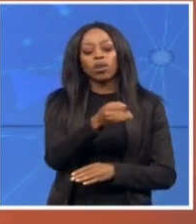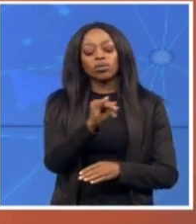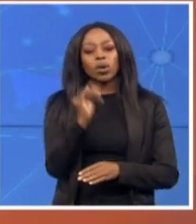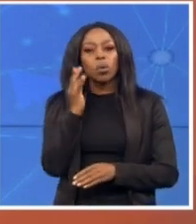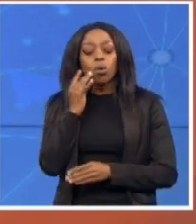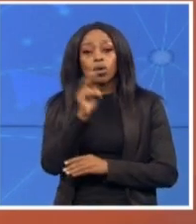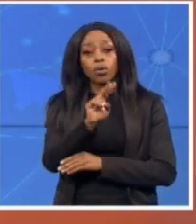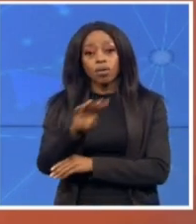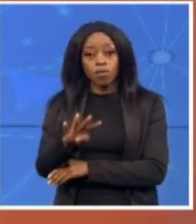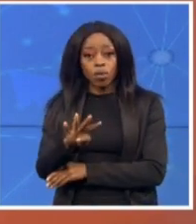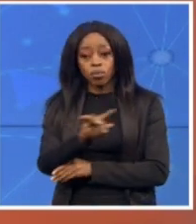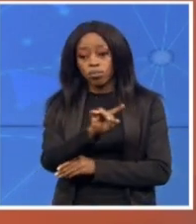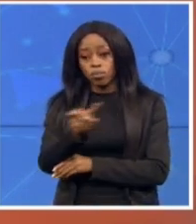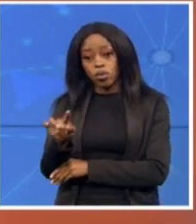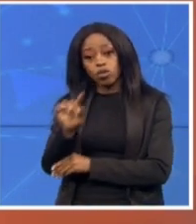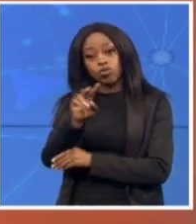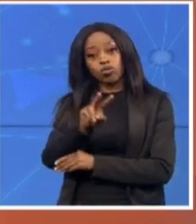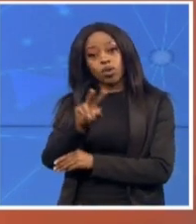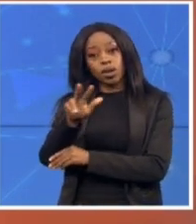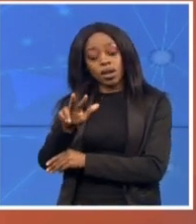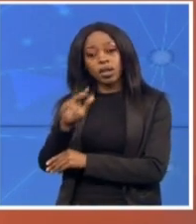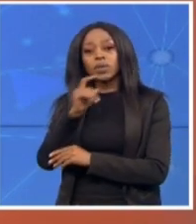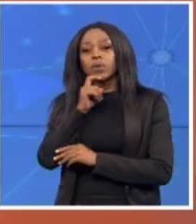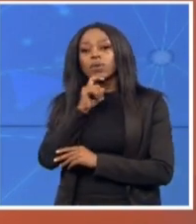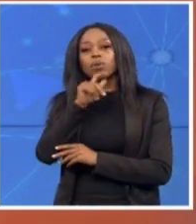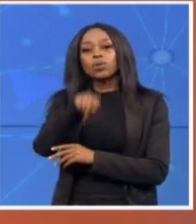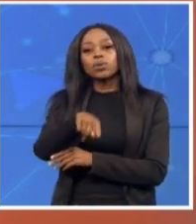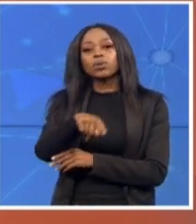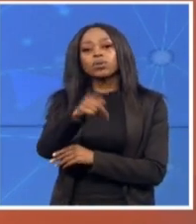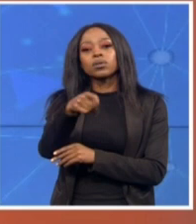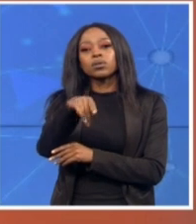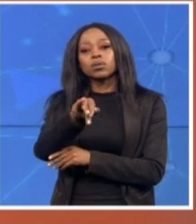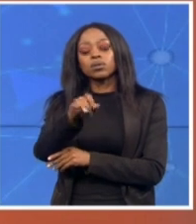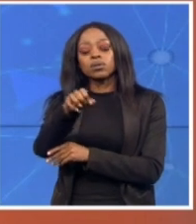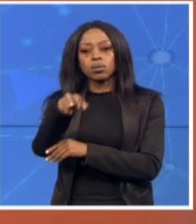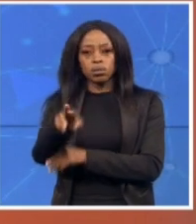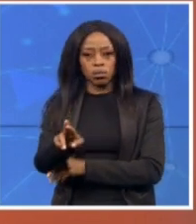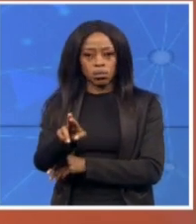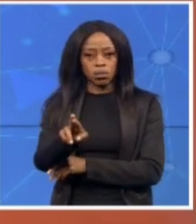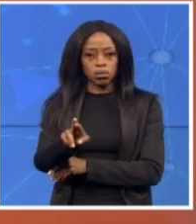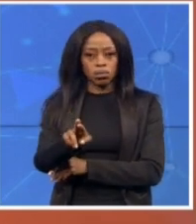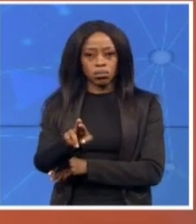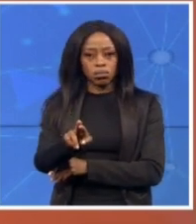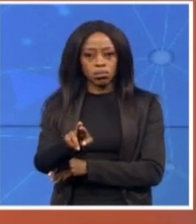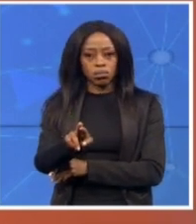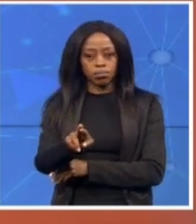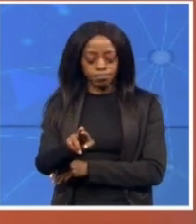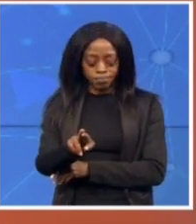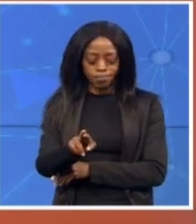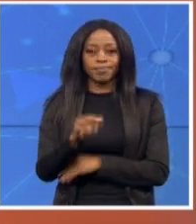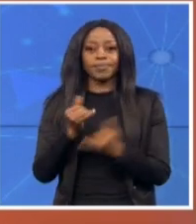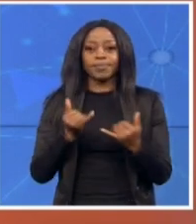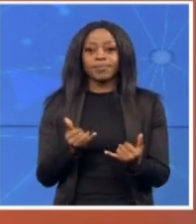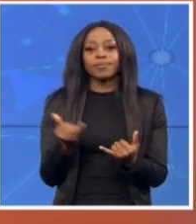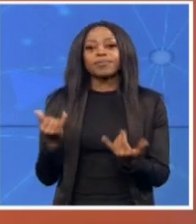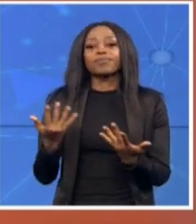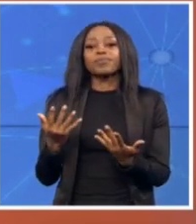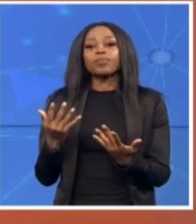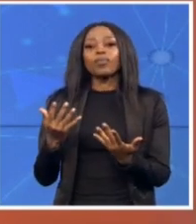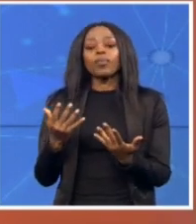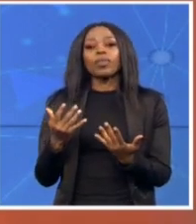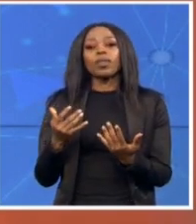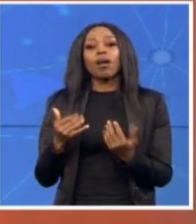Pfizer, again for the whole of the vaccination for the whole country. We find that people still